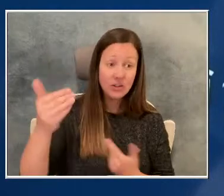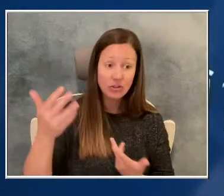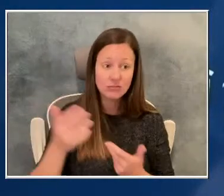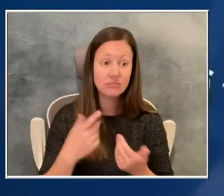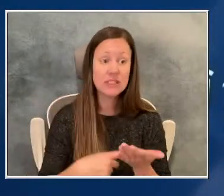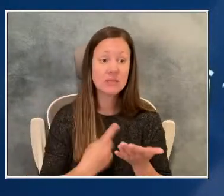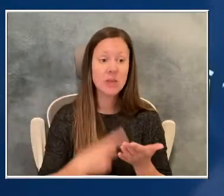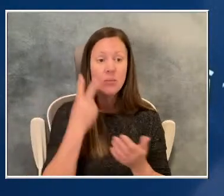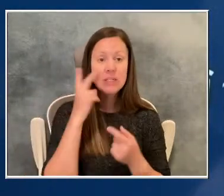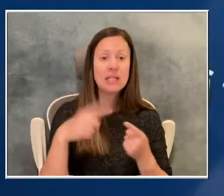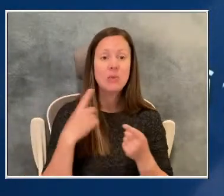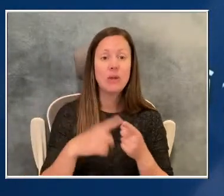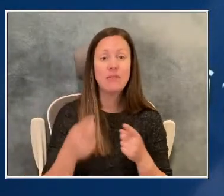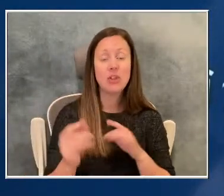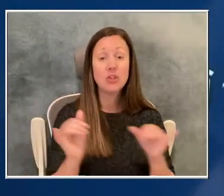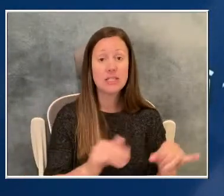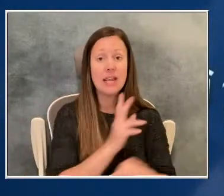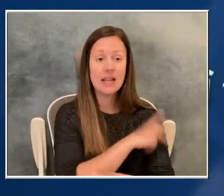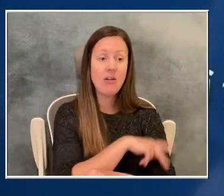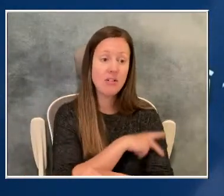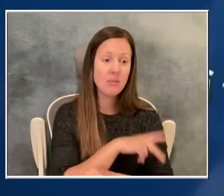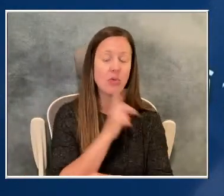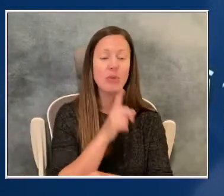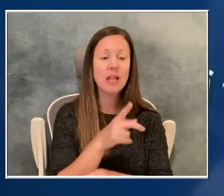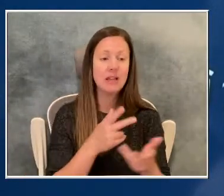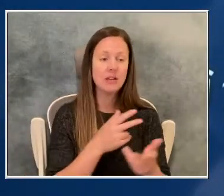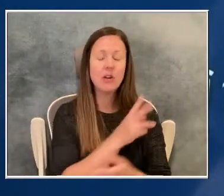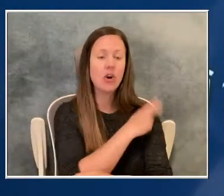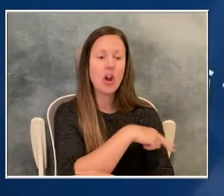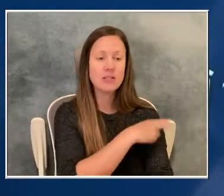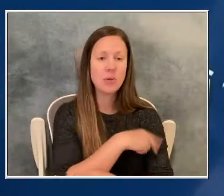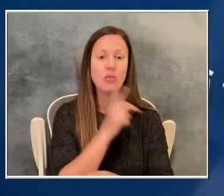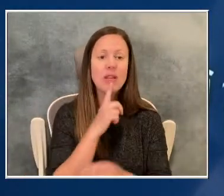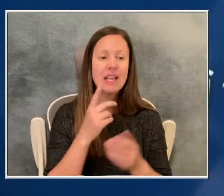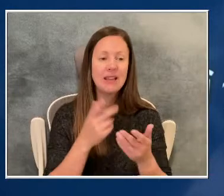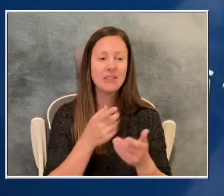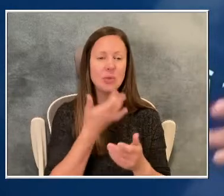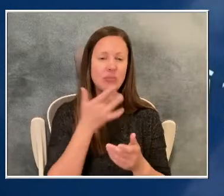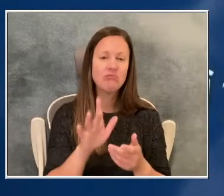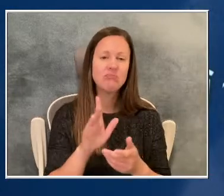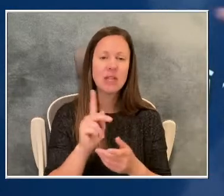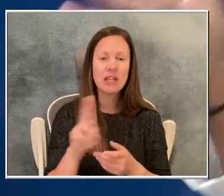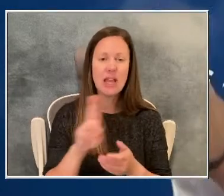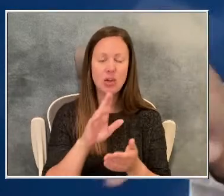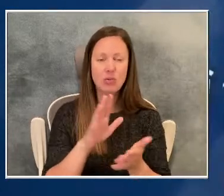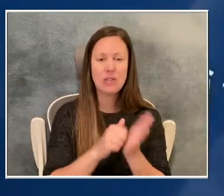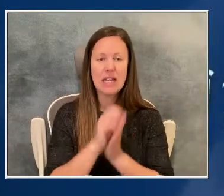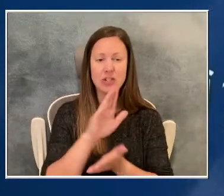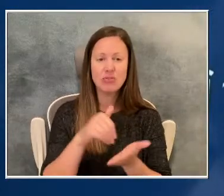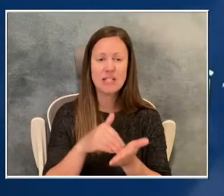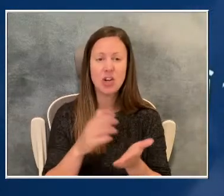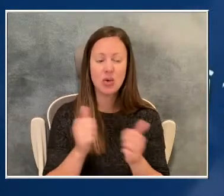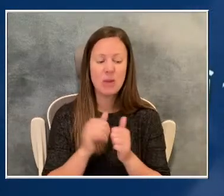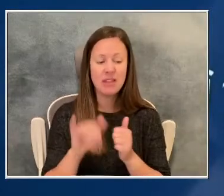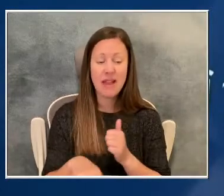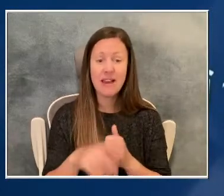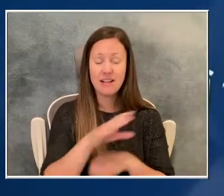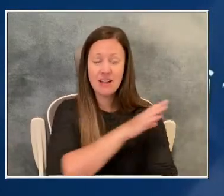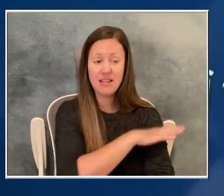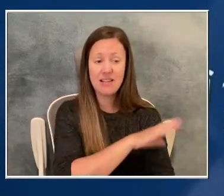in the hospital. So we're fortunate at the KU Cancer Center that our patients within BMT and outside all of